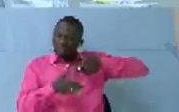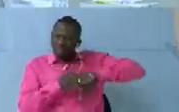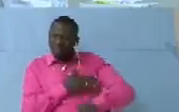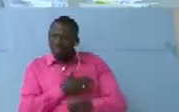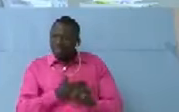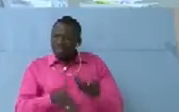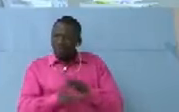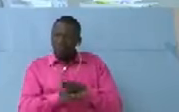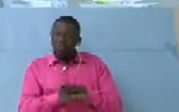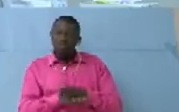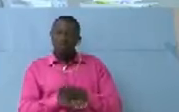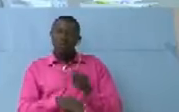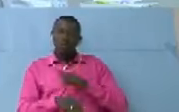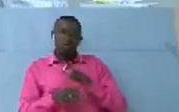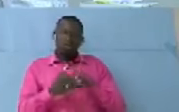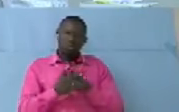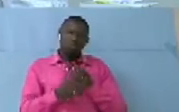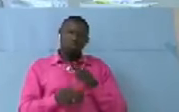vultures?